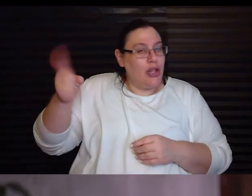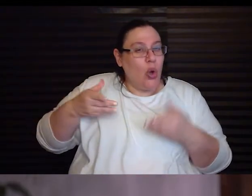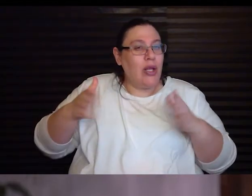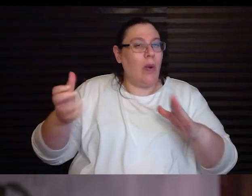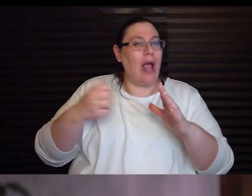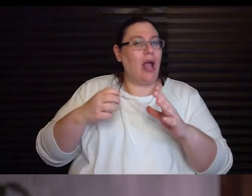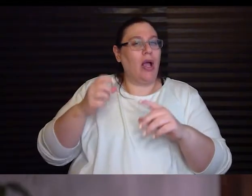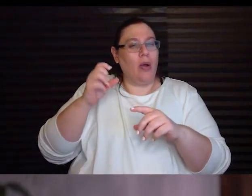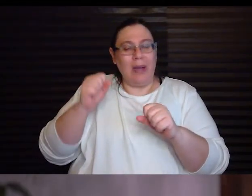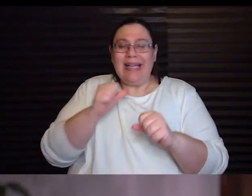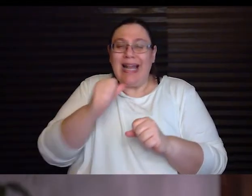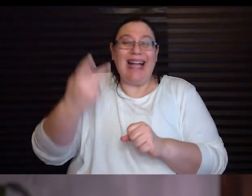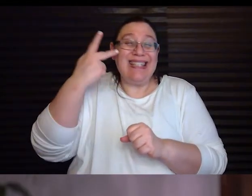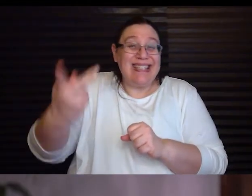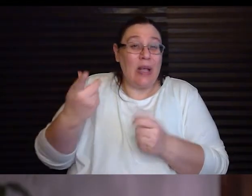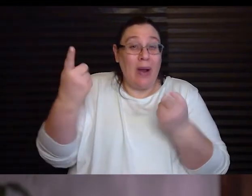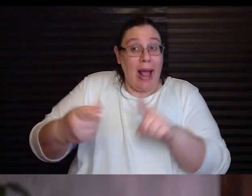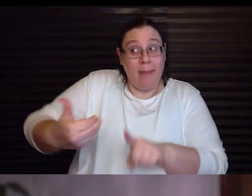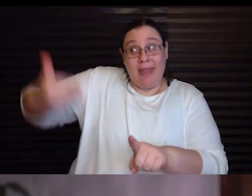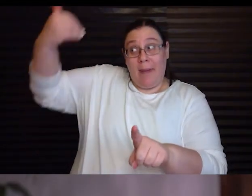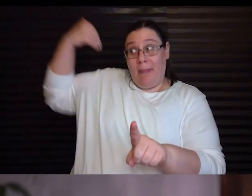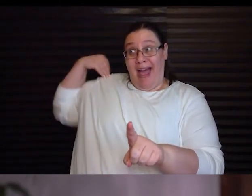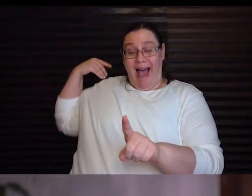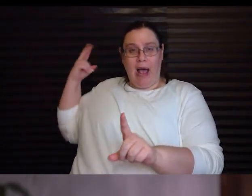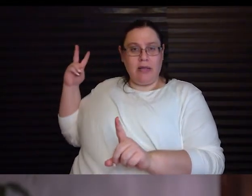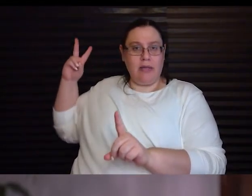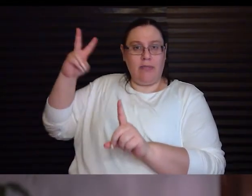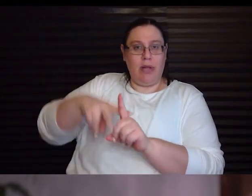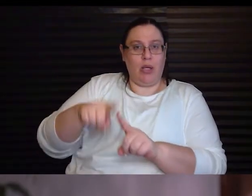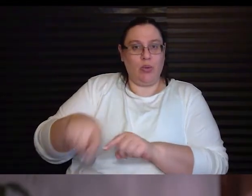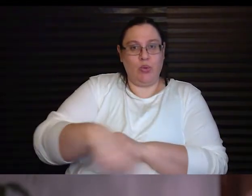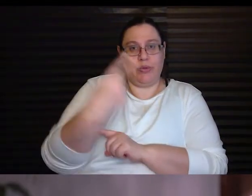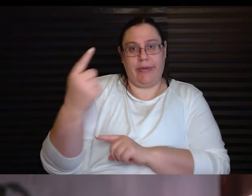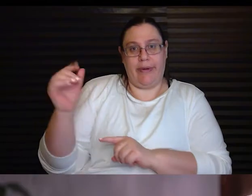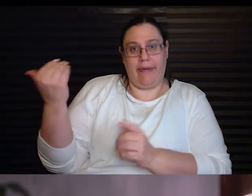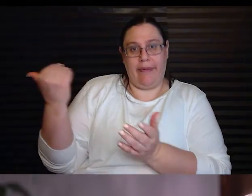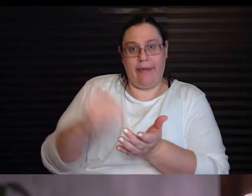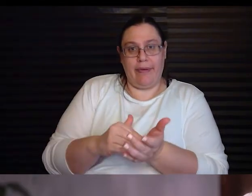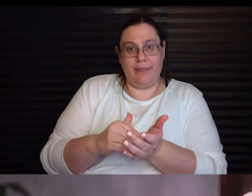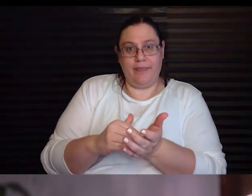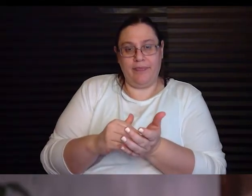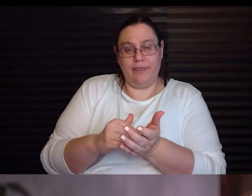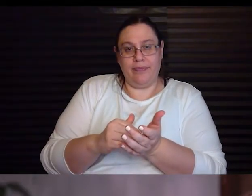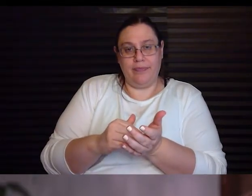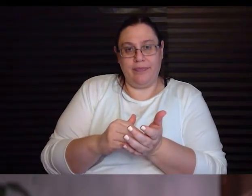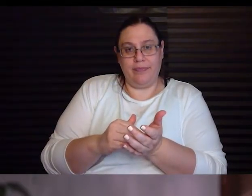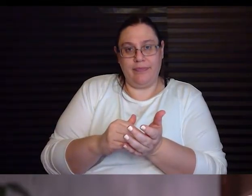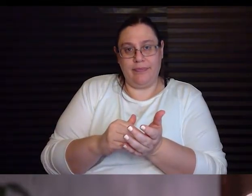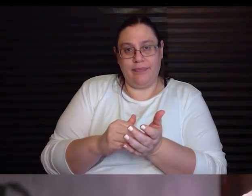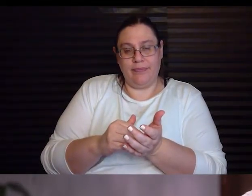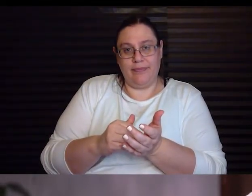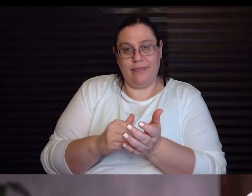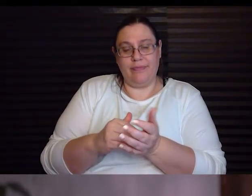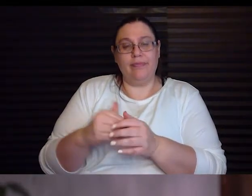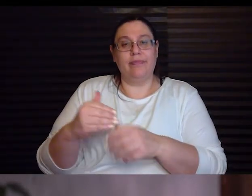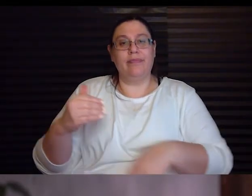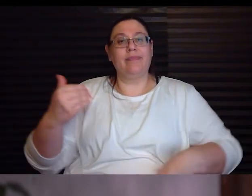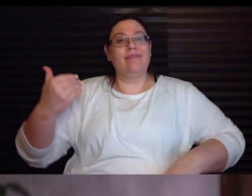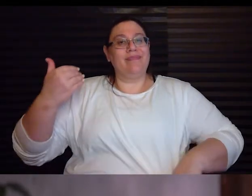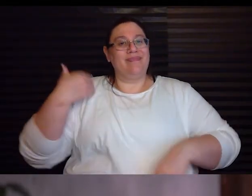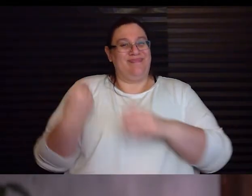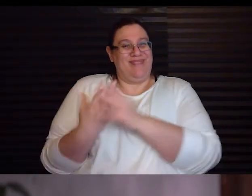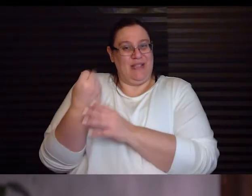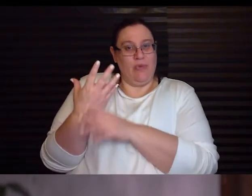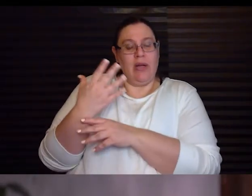ignore the echoes of our past in our present. In the spring,